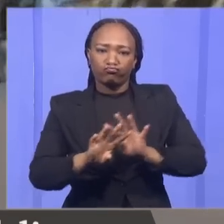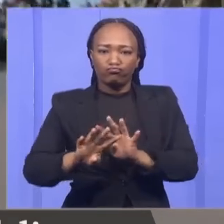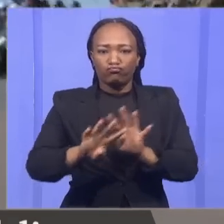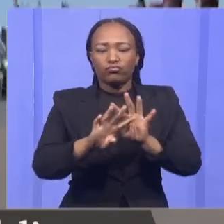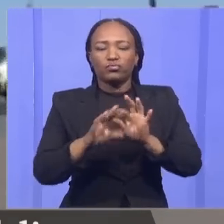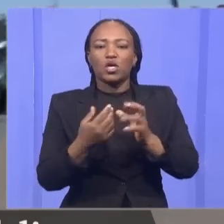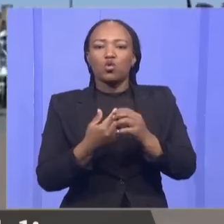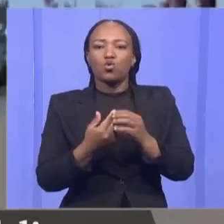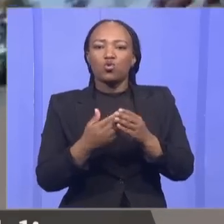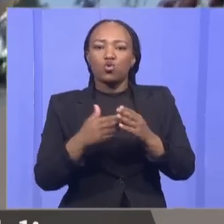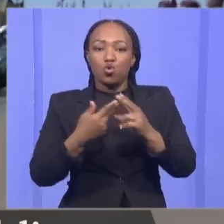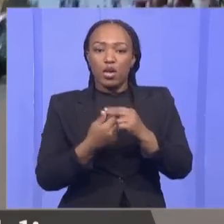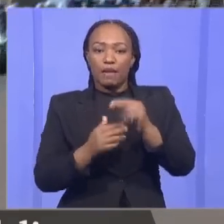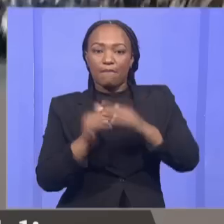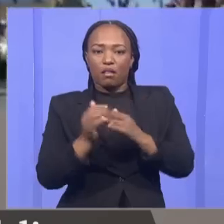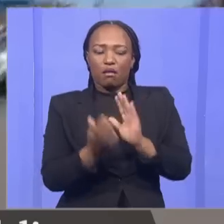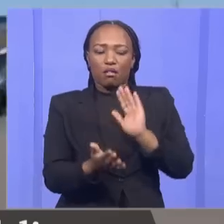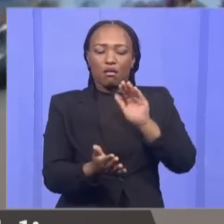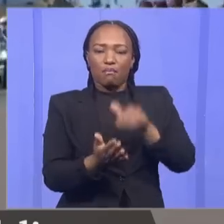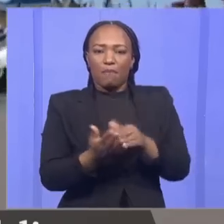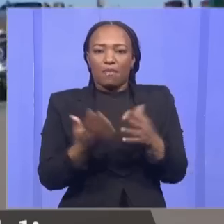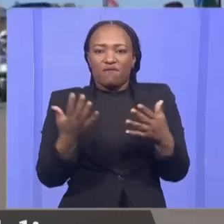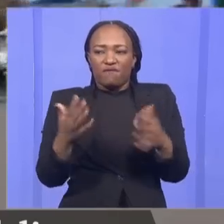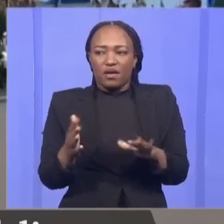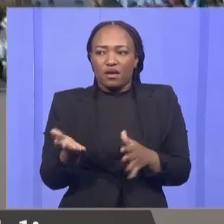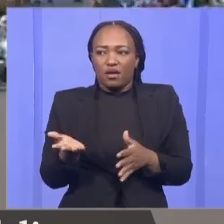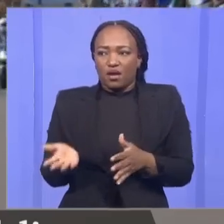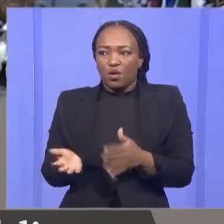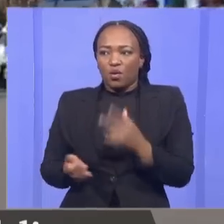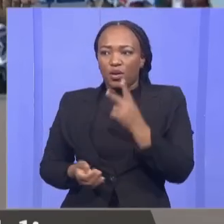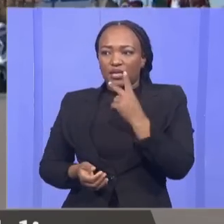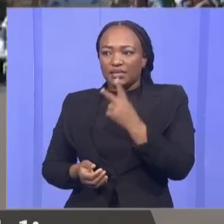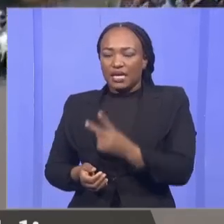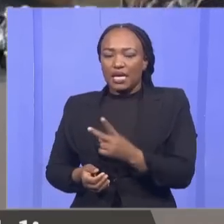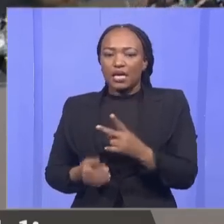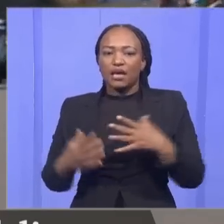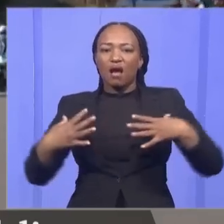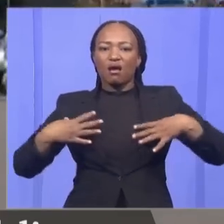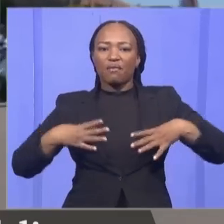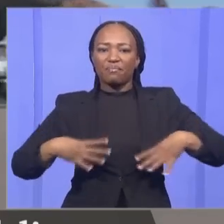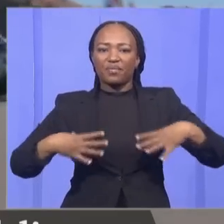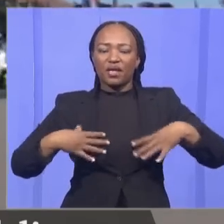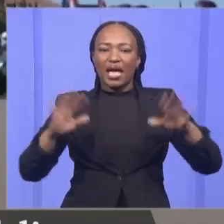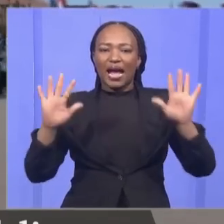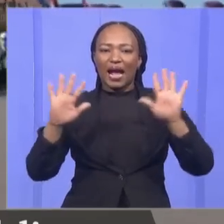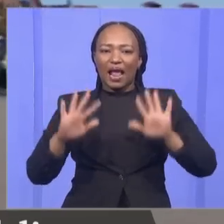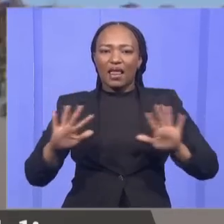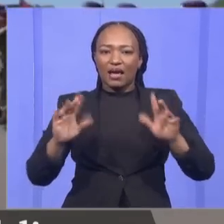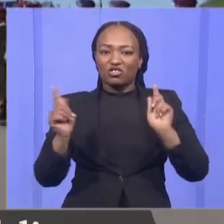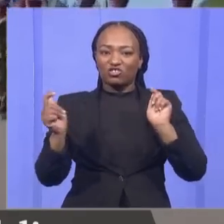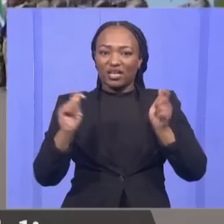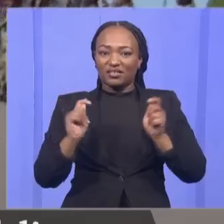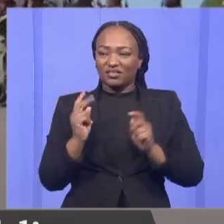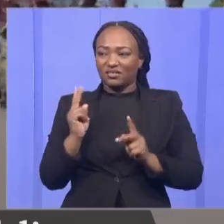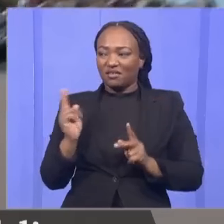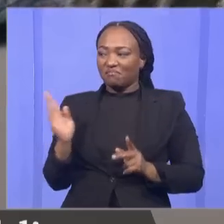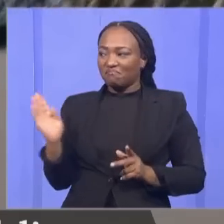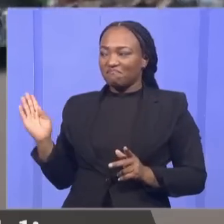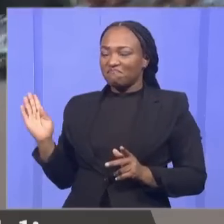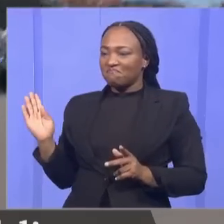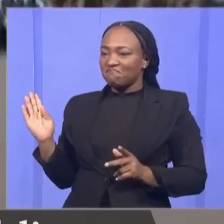us earlier, Brigadier General, we've seen now another change in uniform. So that means that these